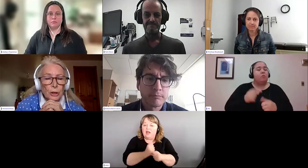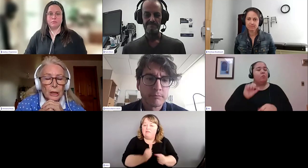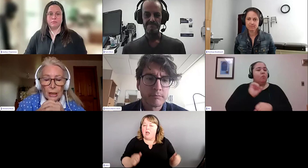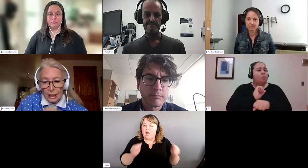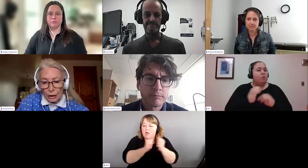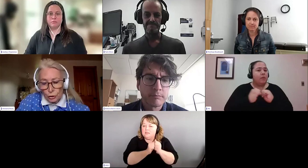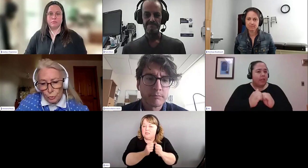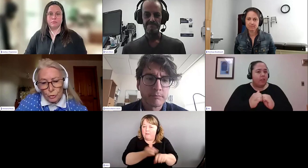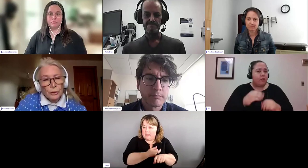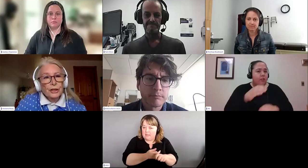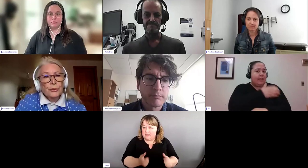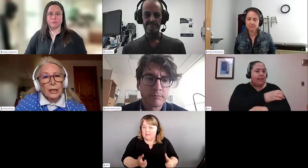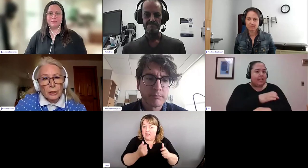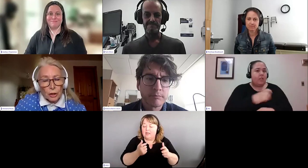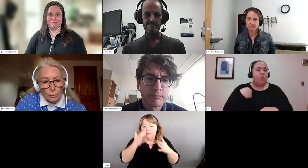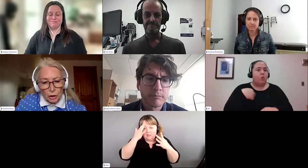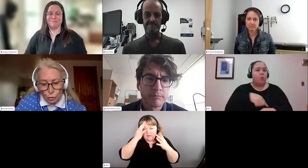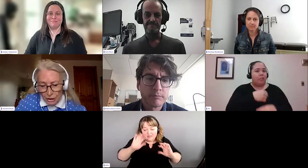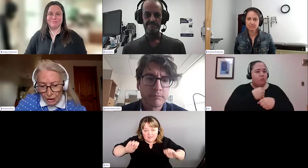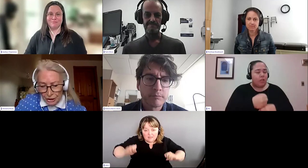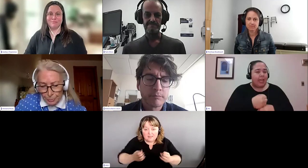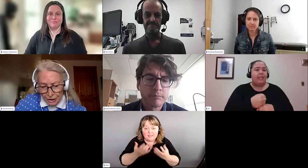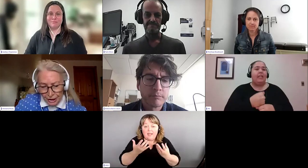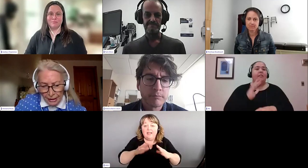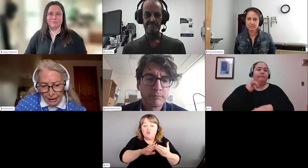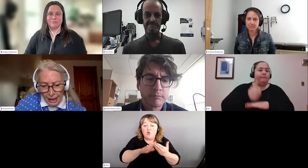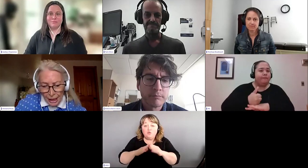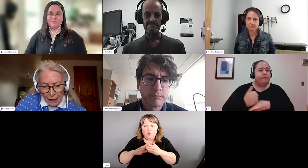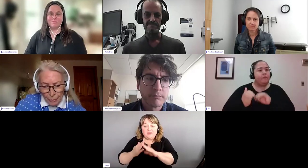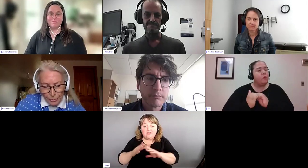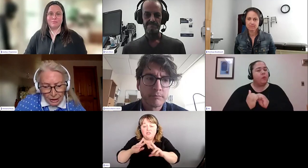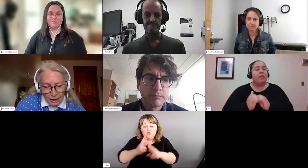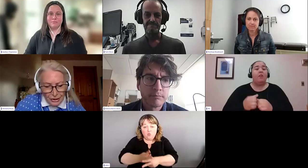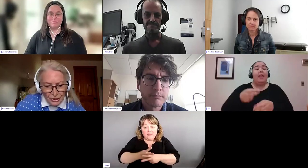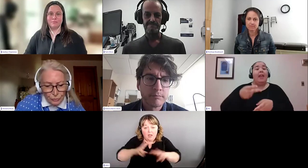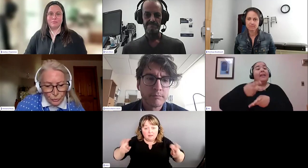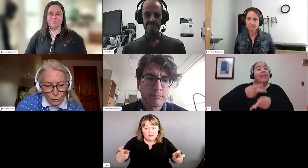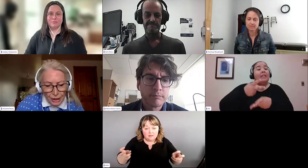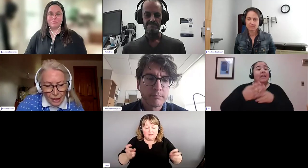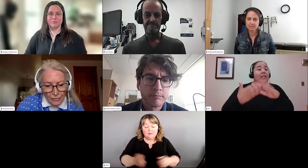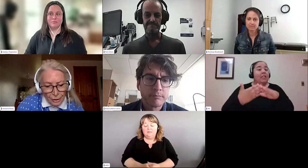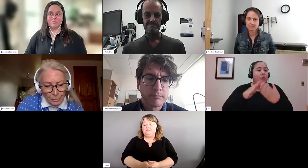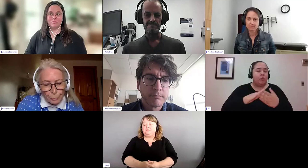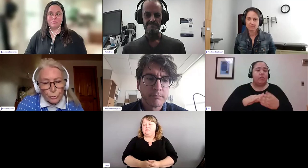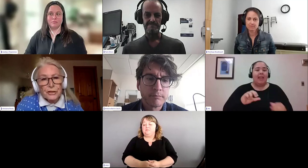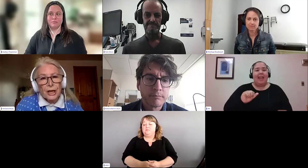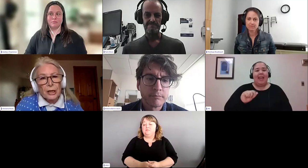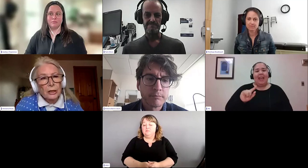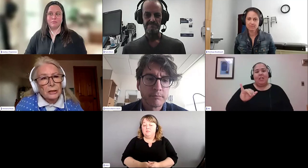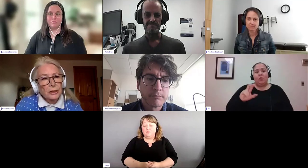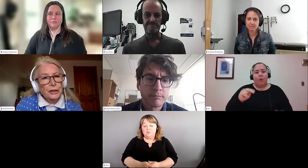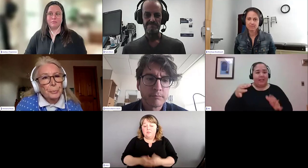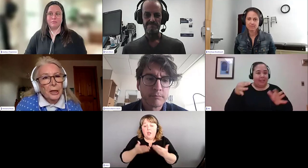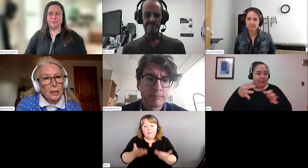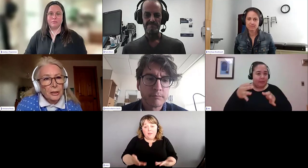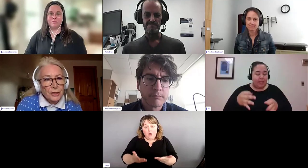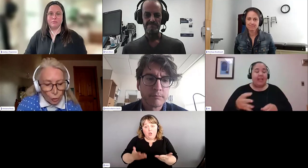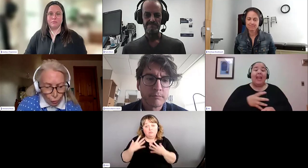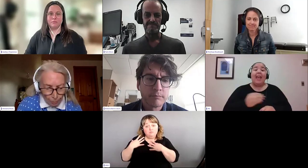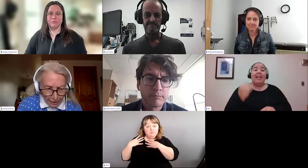We created and founded together the caretaking community, as Antoine explained. And then, if you